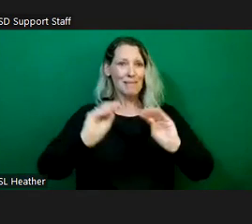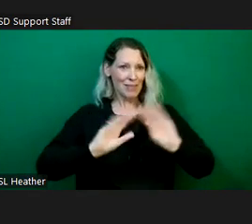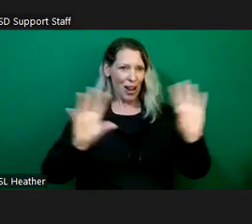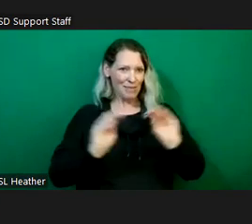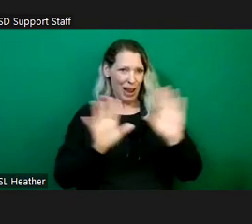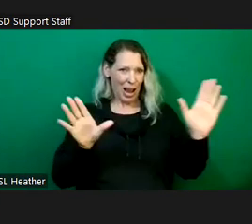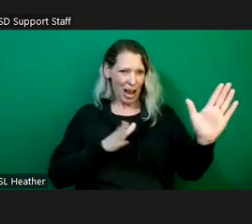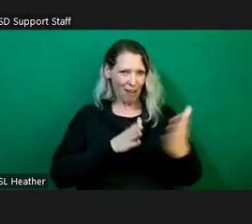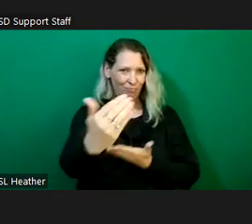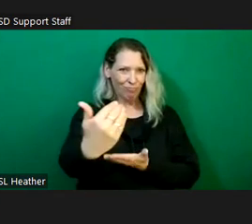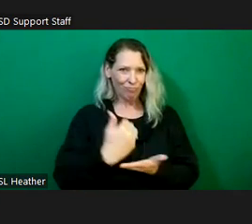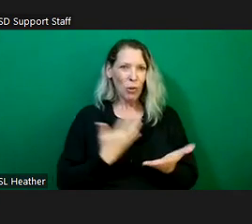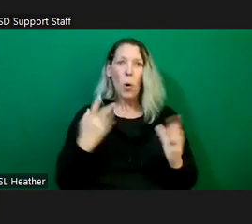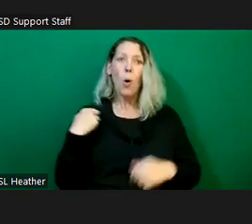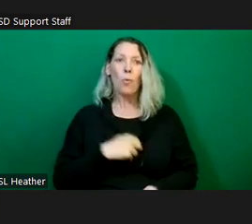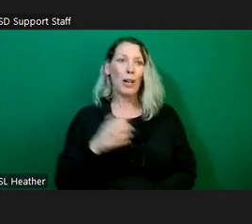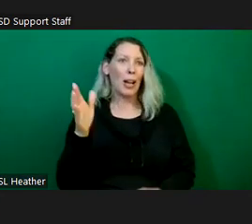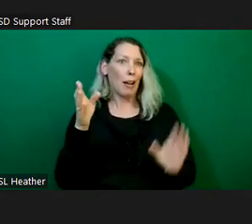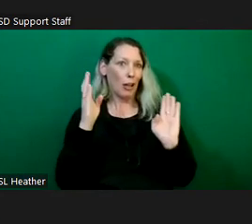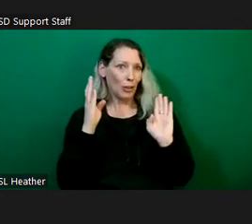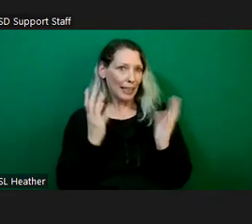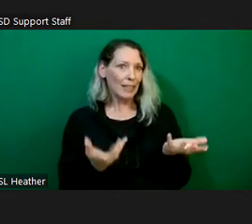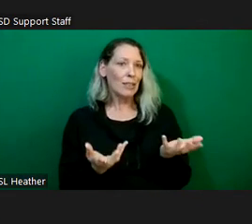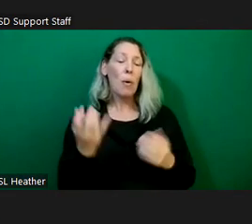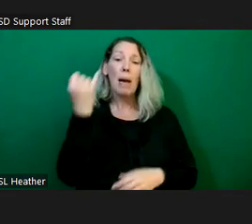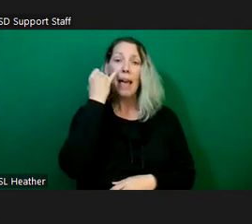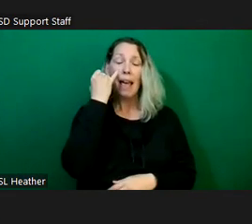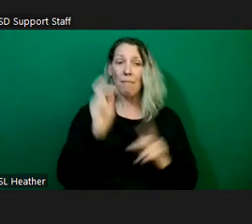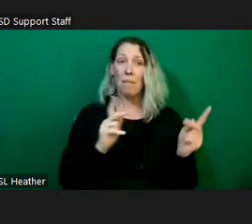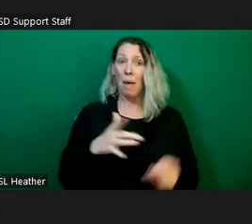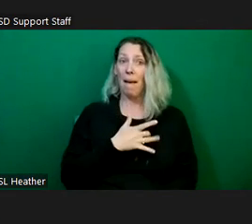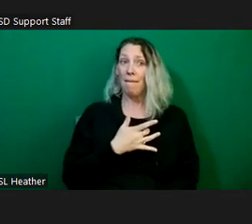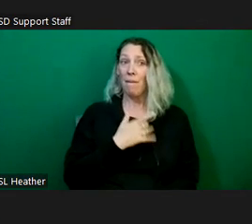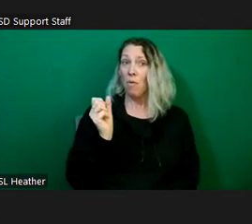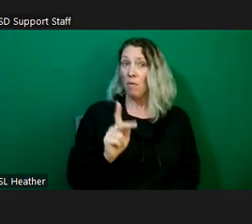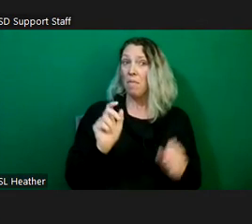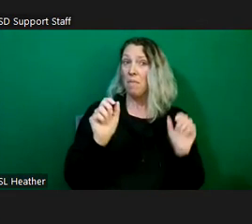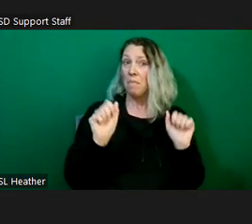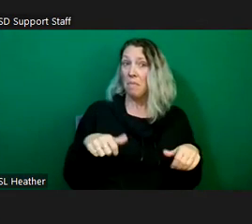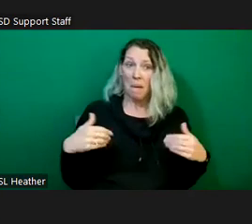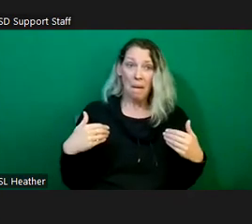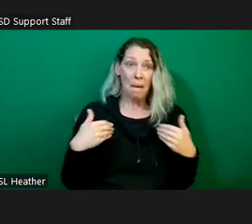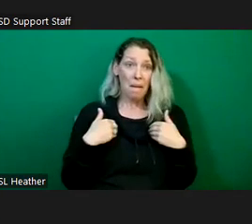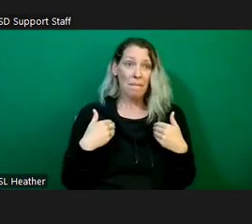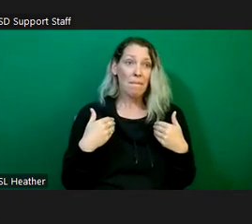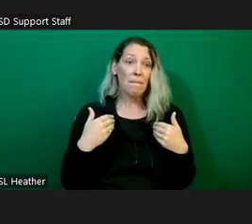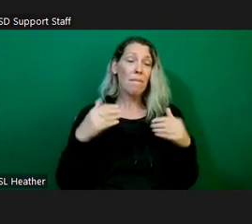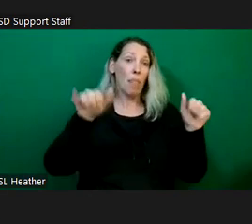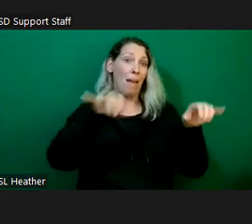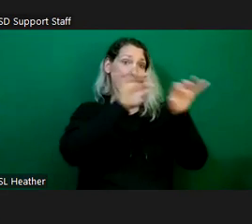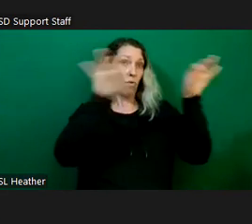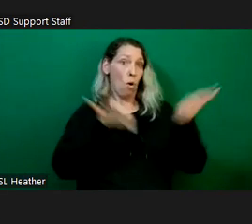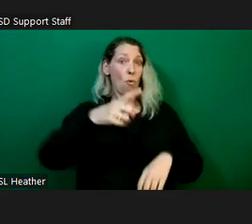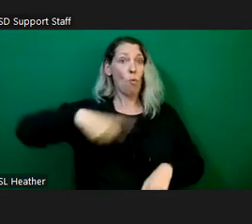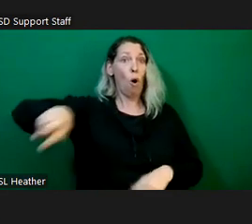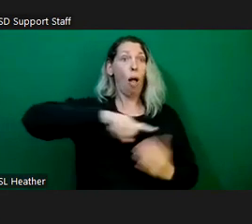hearing. So if people feel okay with it, if we could even have like the form that we're all filling out